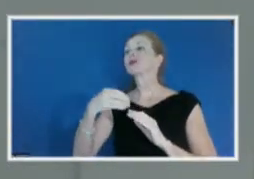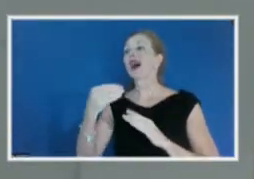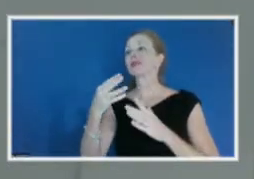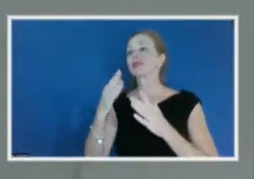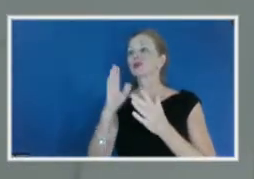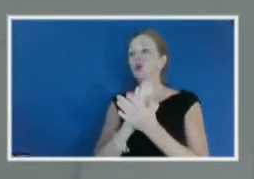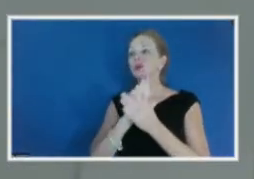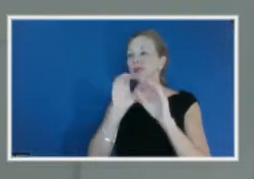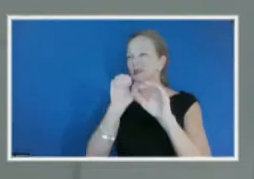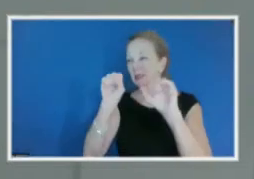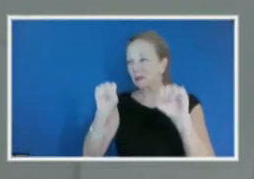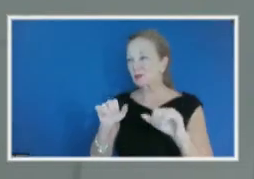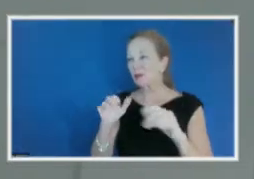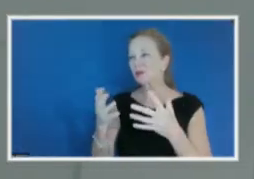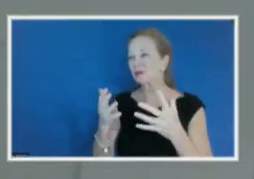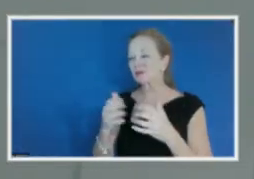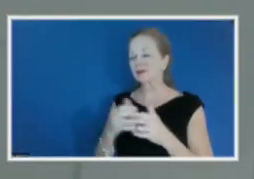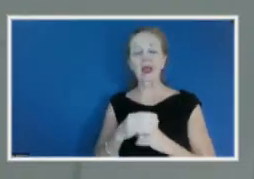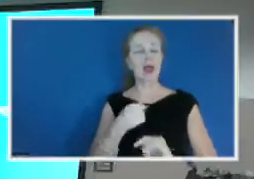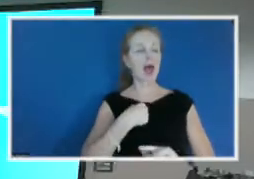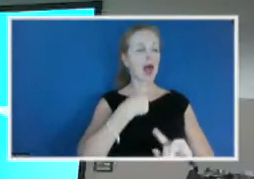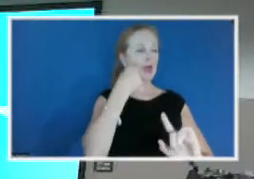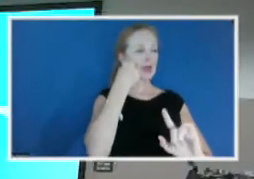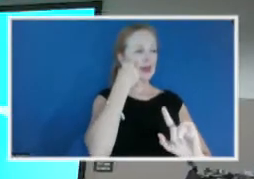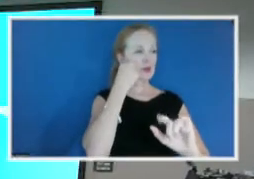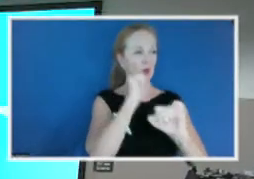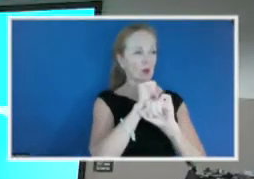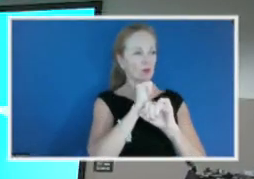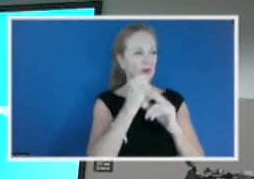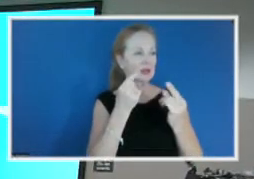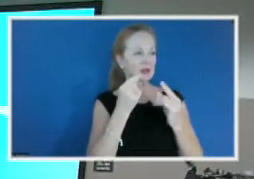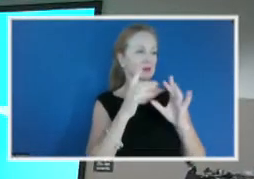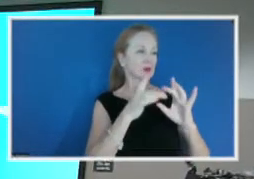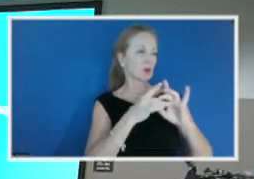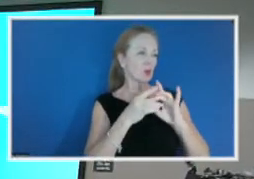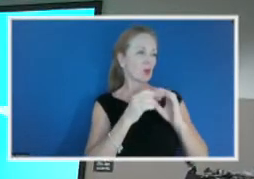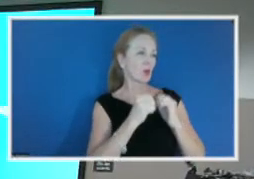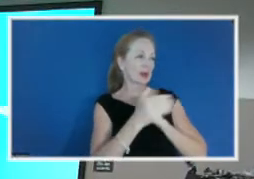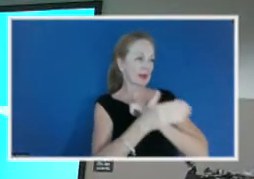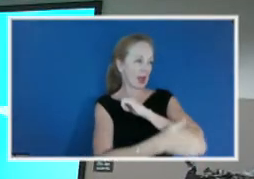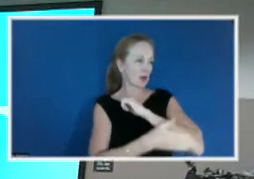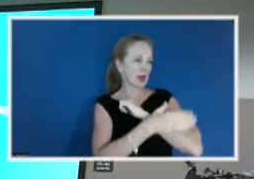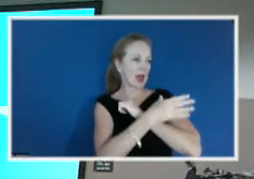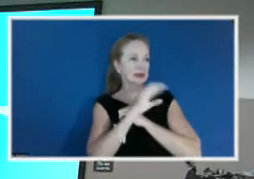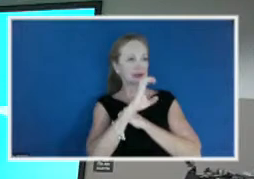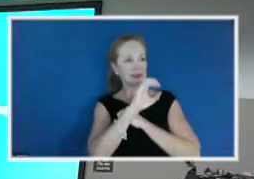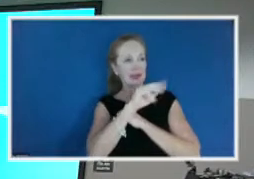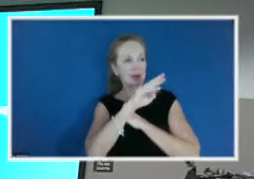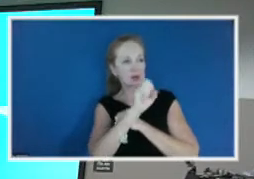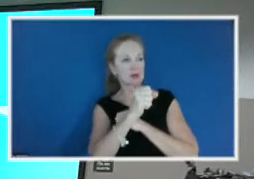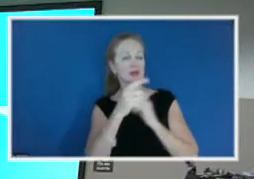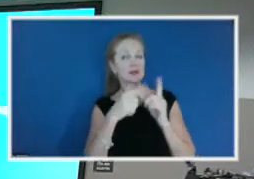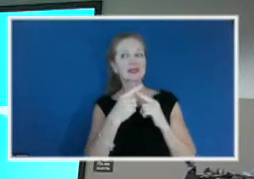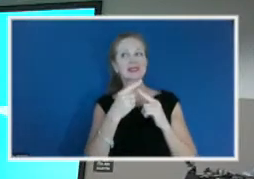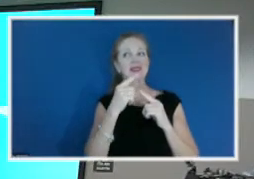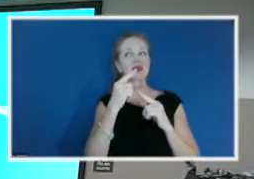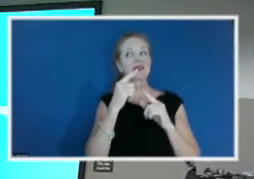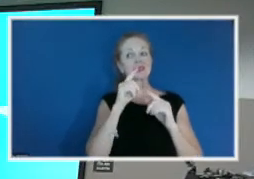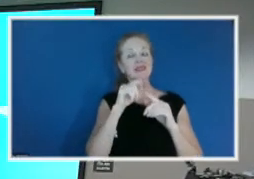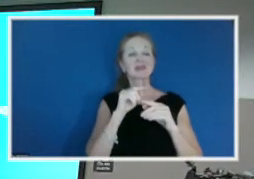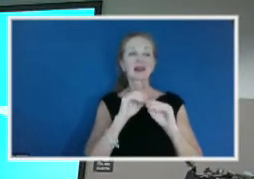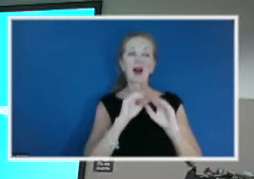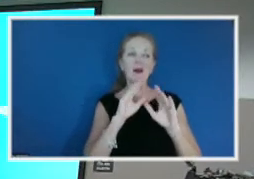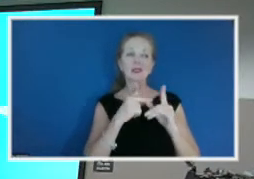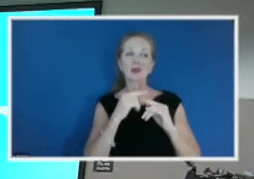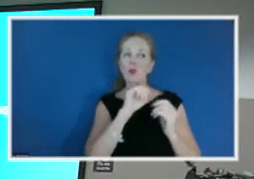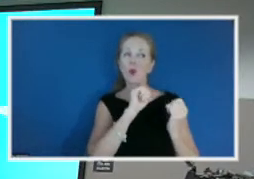I think the work that we've done in tandem with the county and with CMS is exemplary, that all the systems should be speaking to one another. Tracy, I